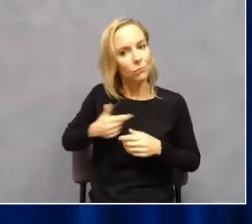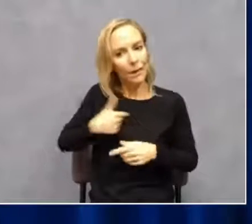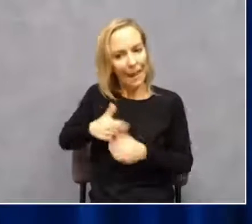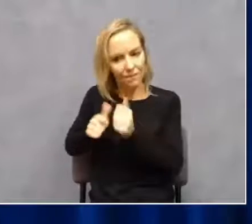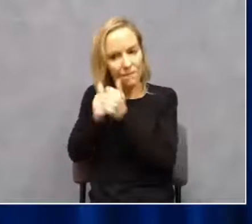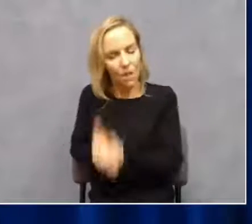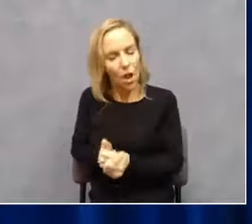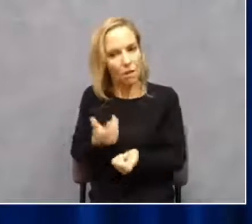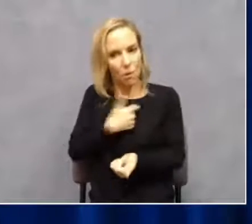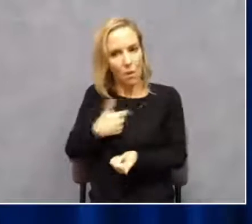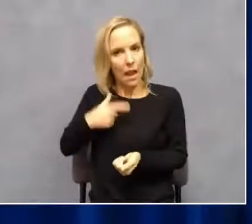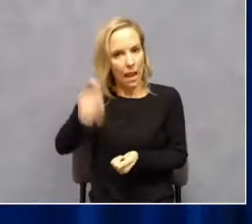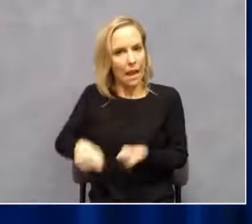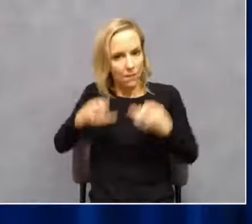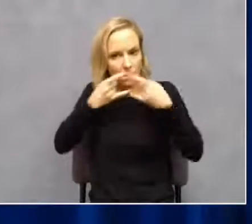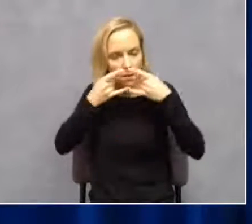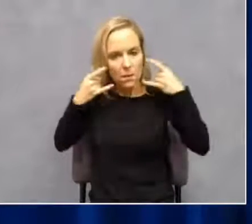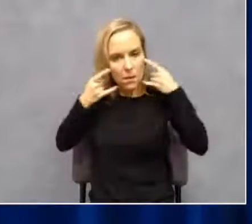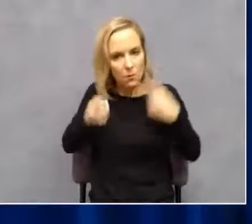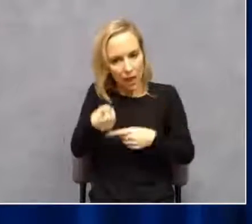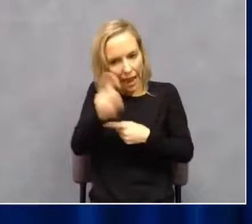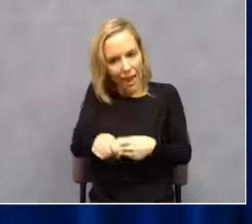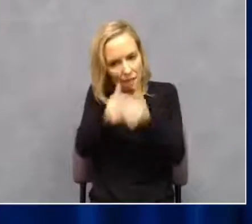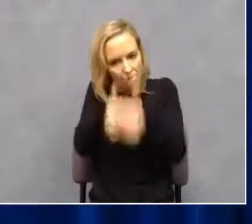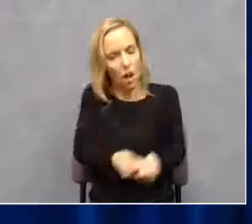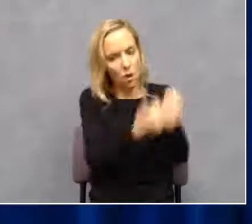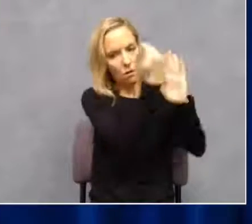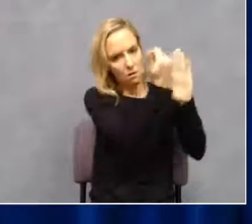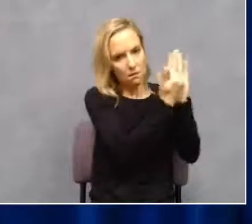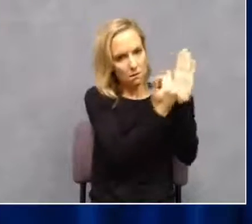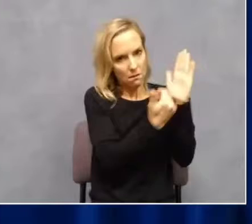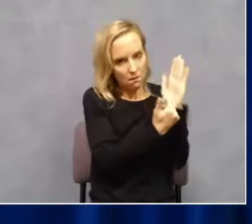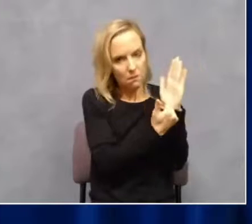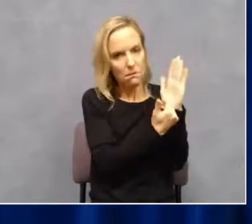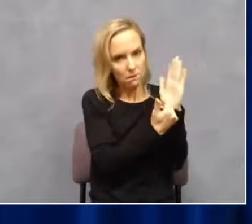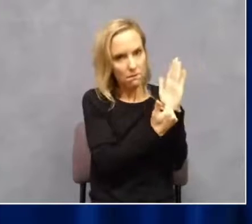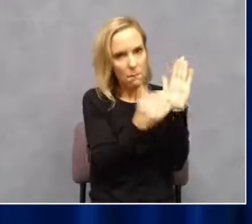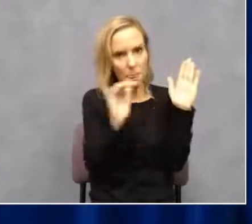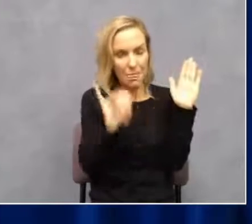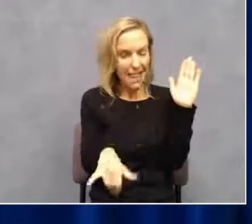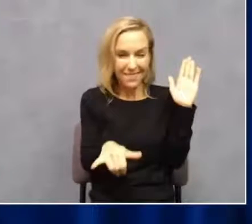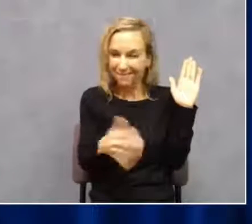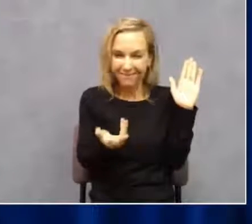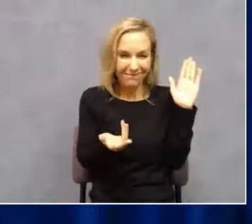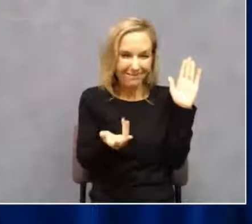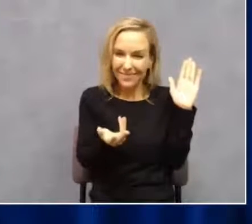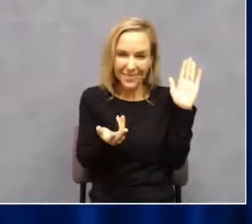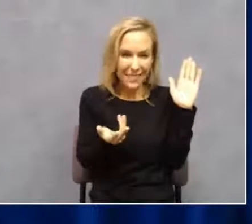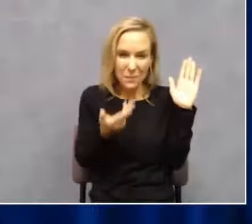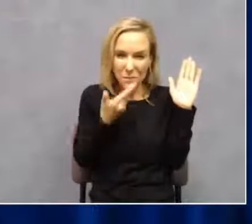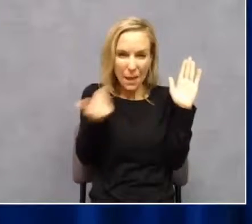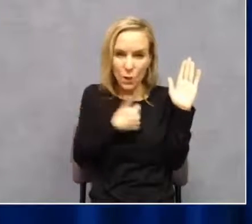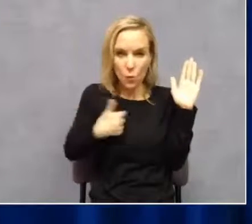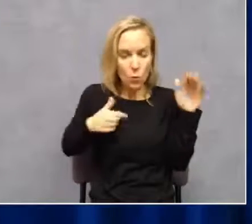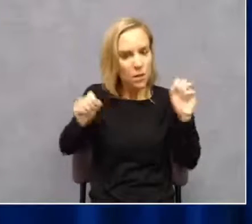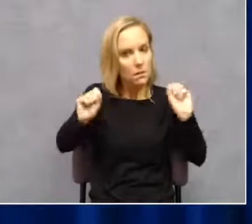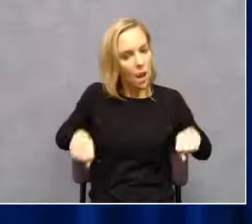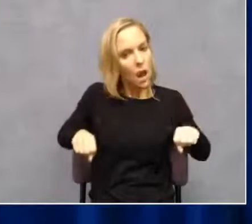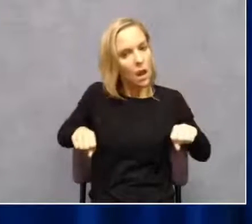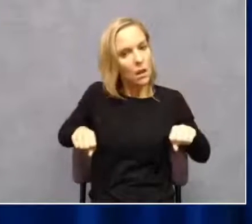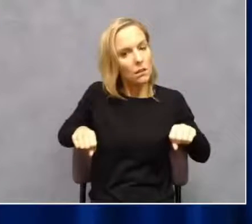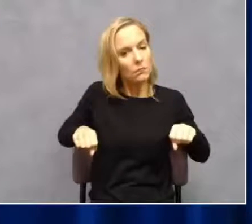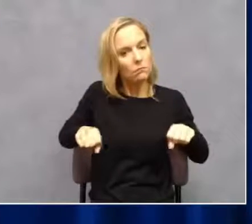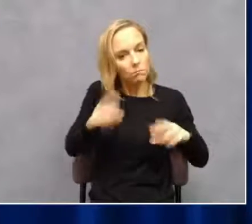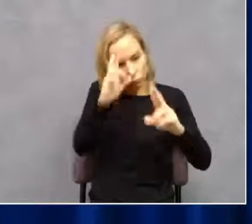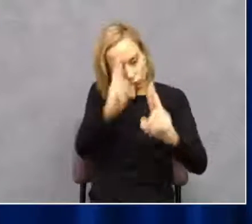masks. We have to follow the guidelines. And that's the best way we can give back to our veterans